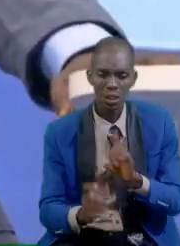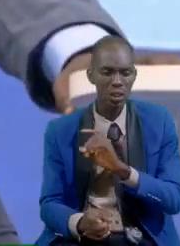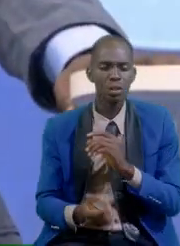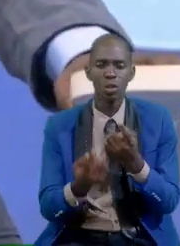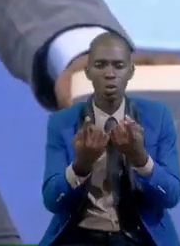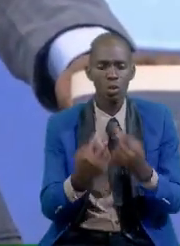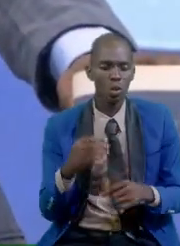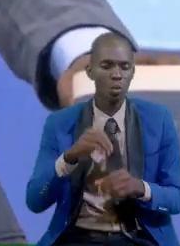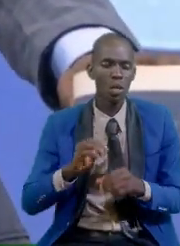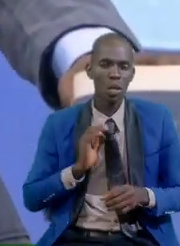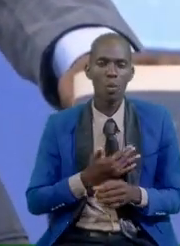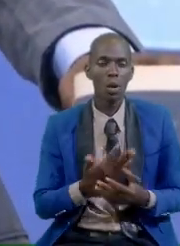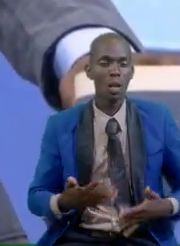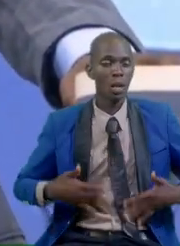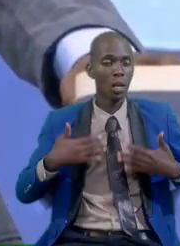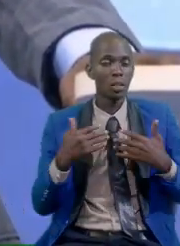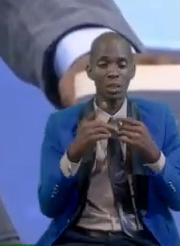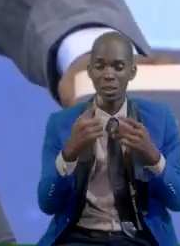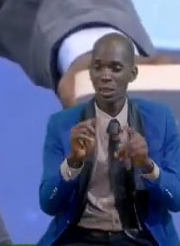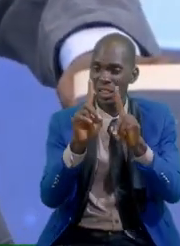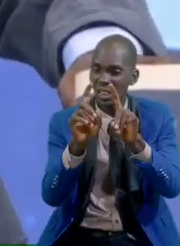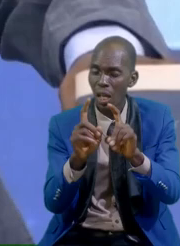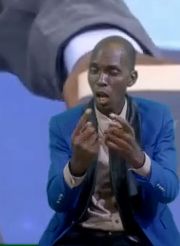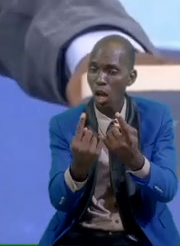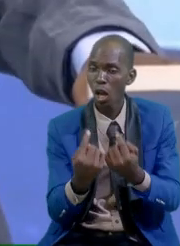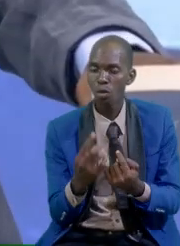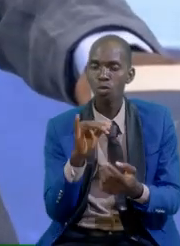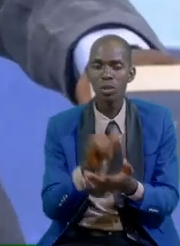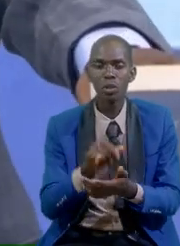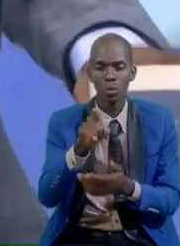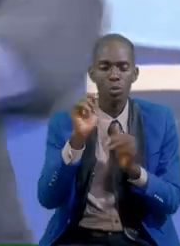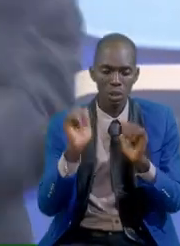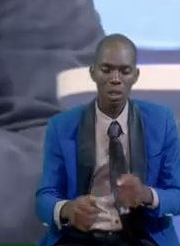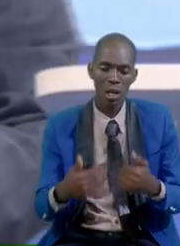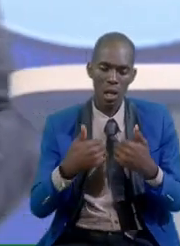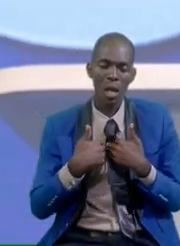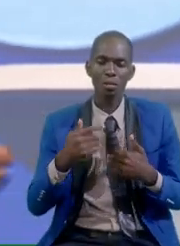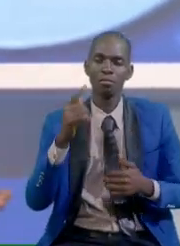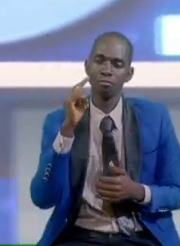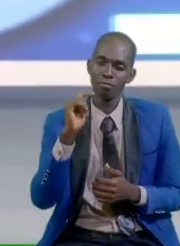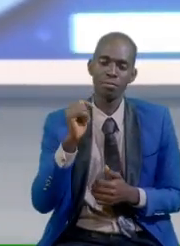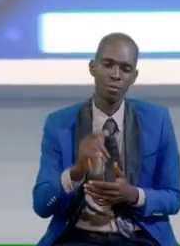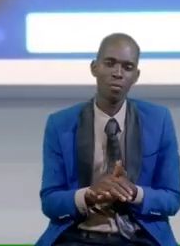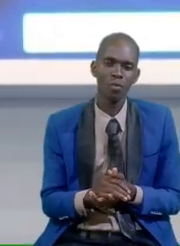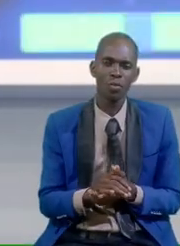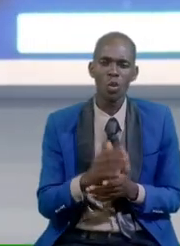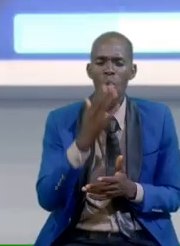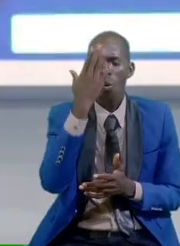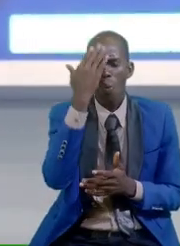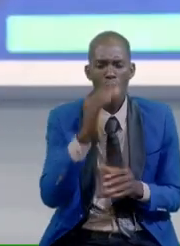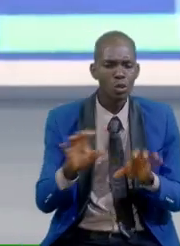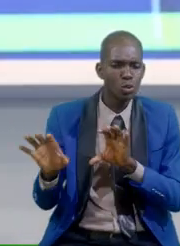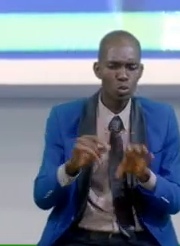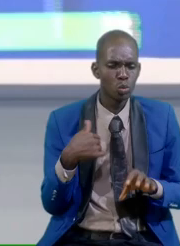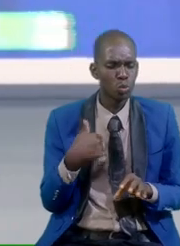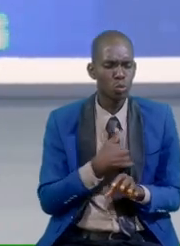test came so that you will have testimony. Why do problems come in